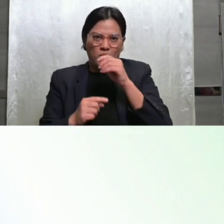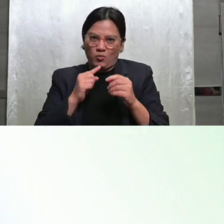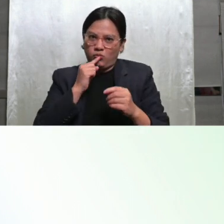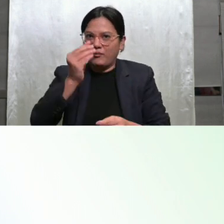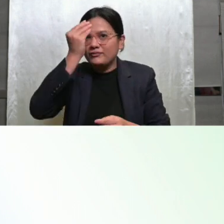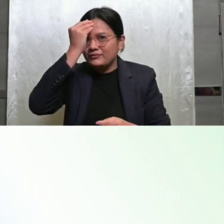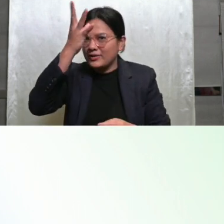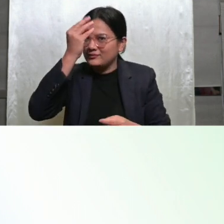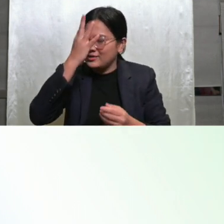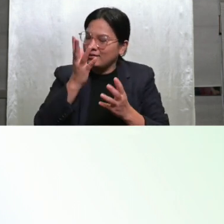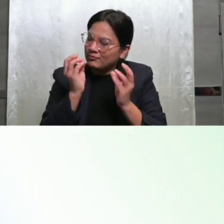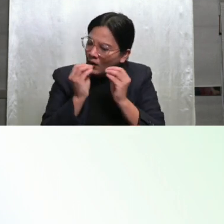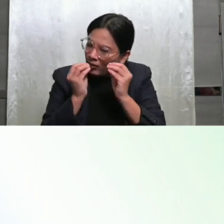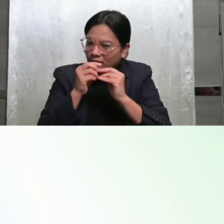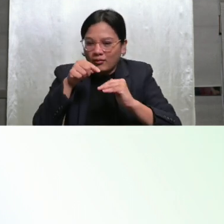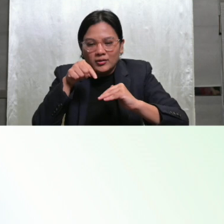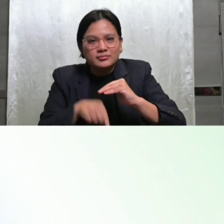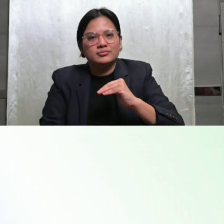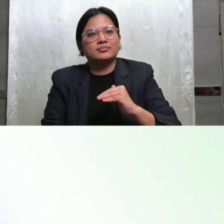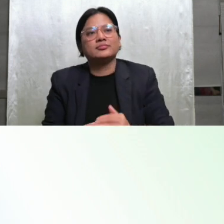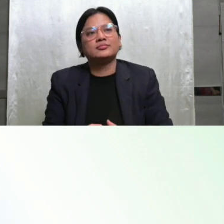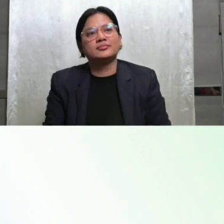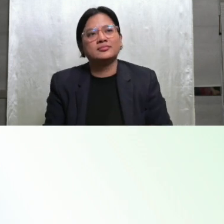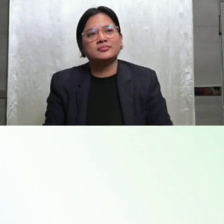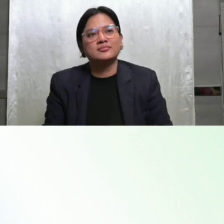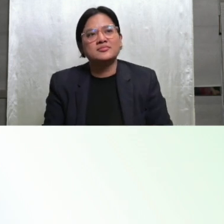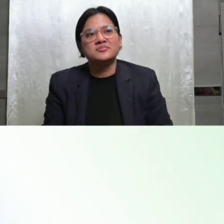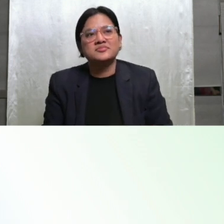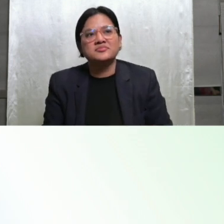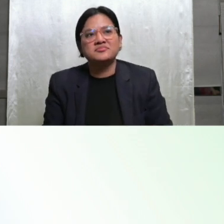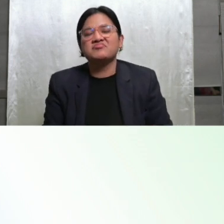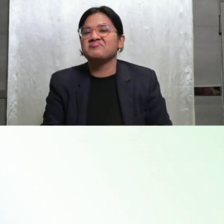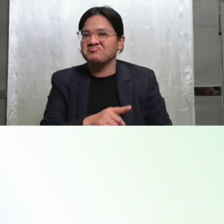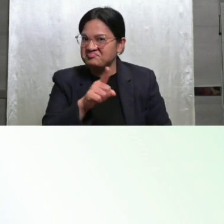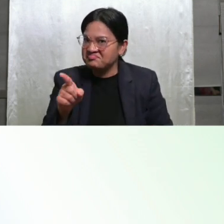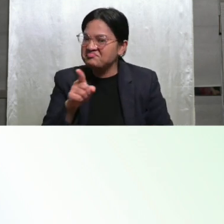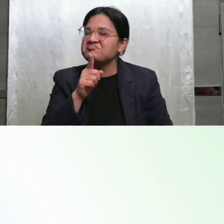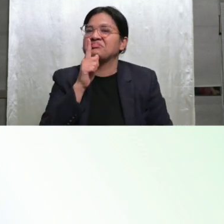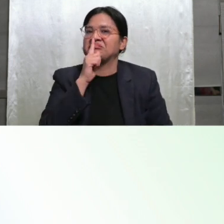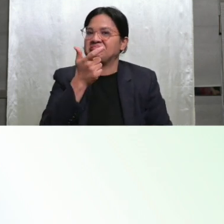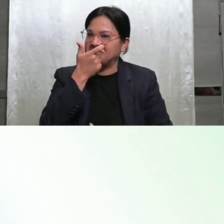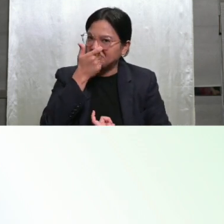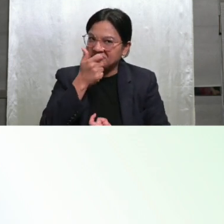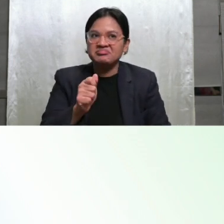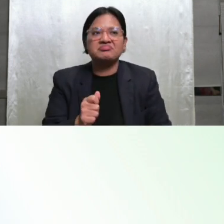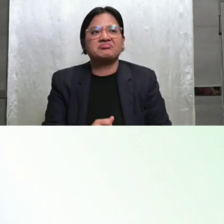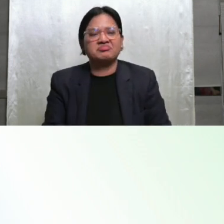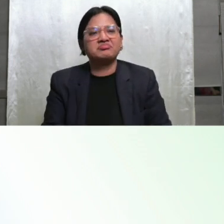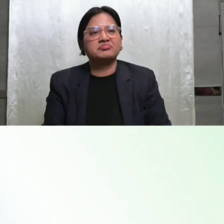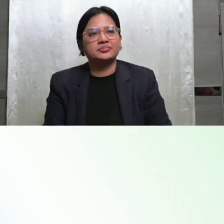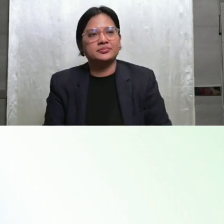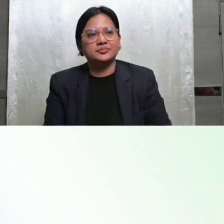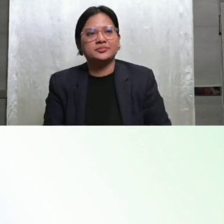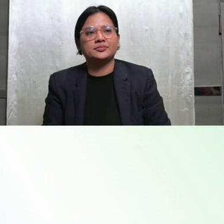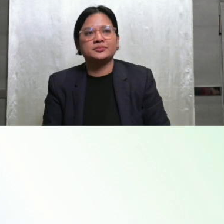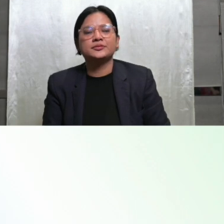at EdTech Hub, that it's not just a technological problem, it's a pedagogical problem. And this is something that global evidence